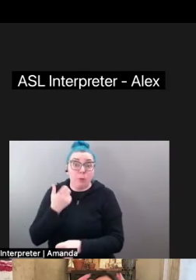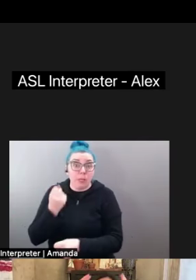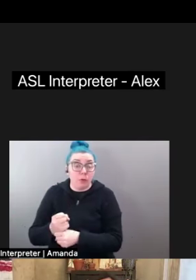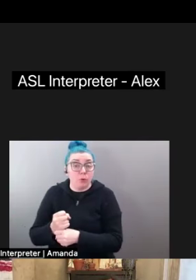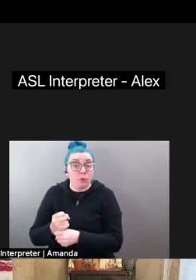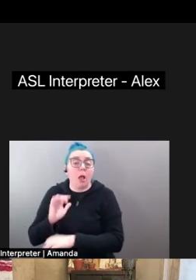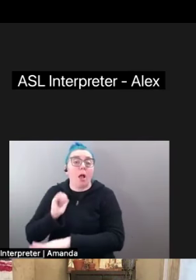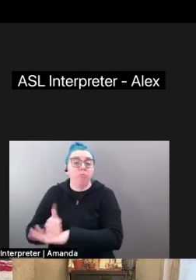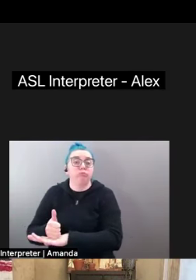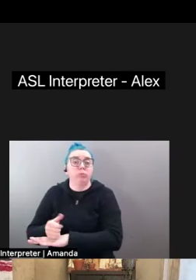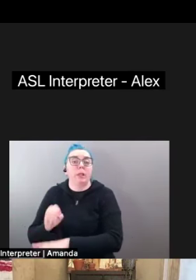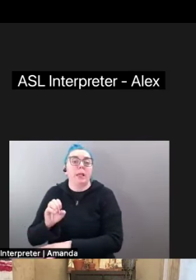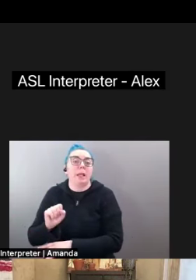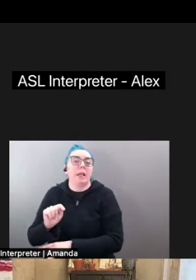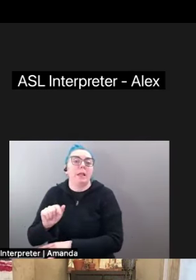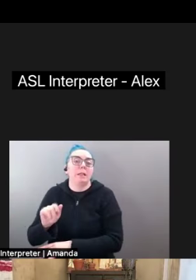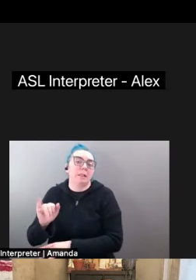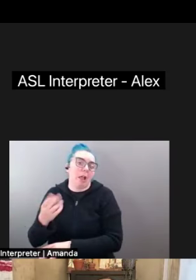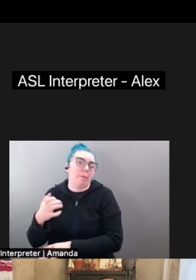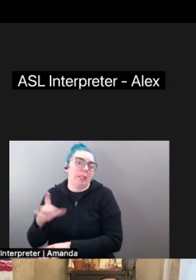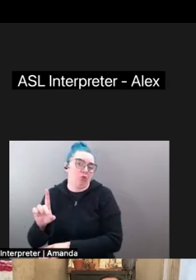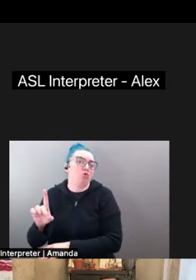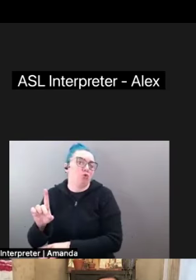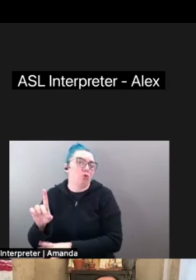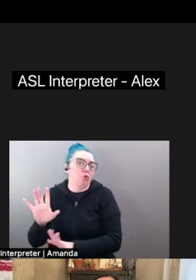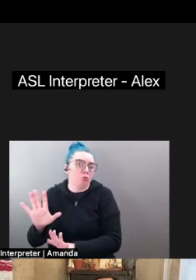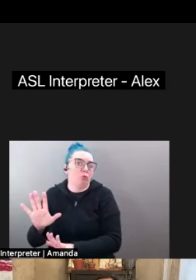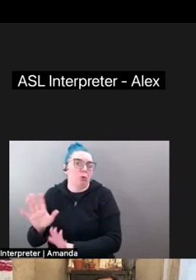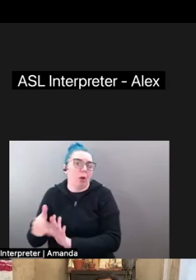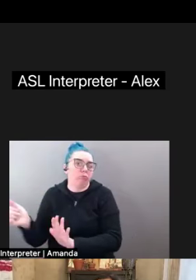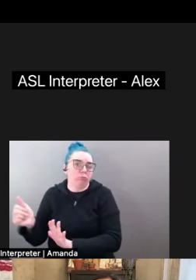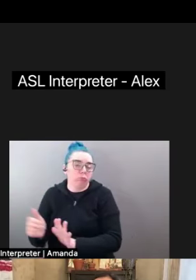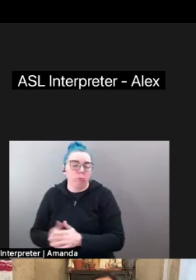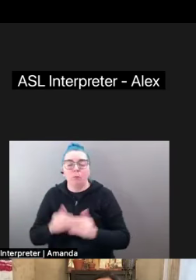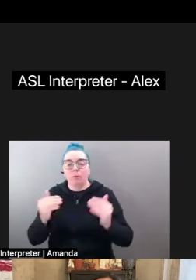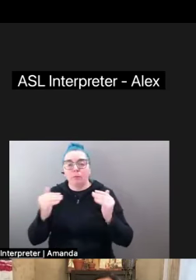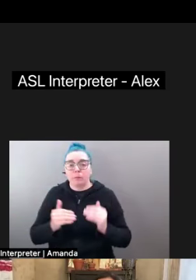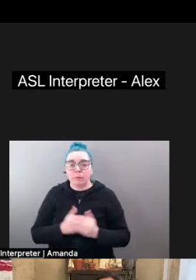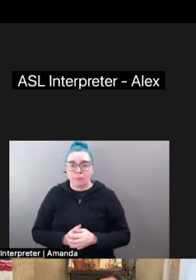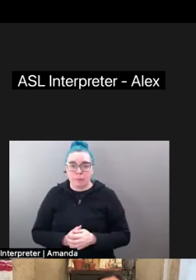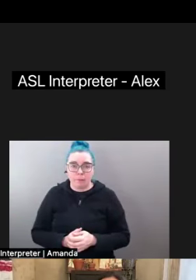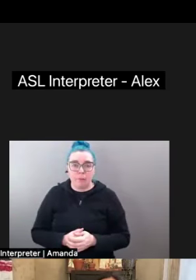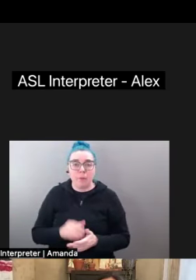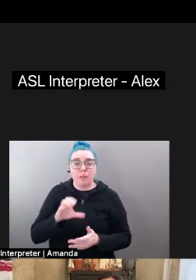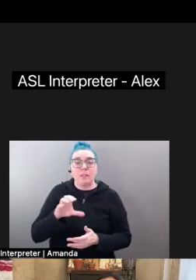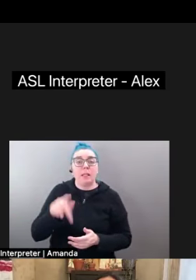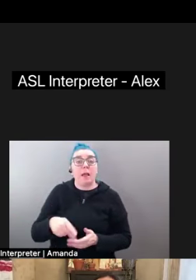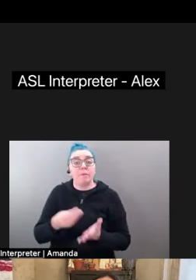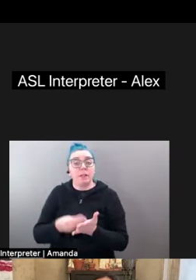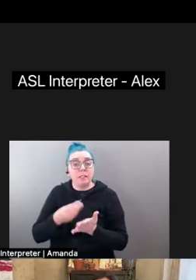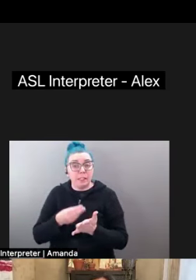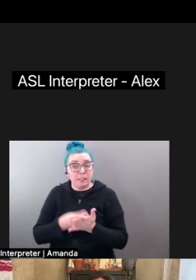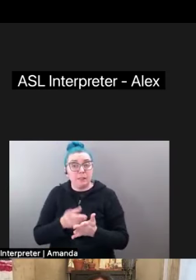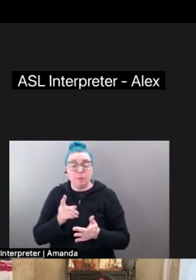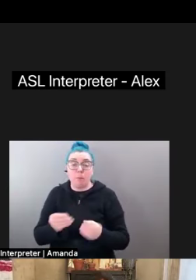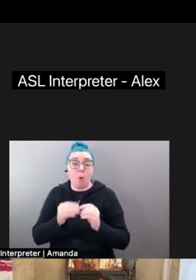Okay. Additionally, your CKAF funding request can't exceed 30% of your revenue or expense totals reported from your